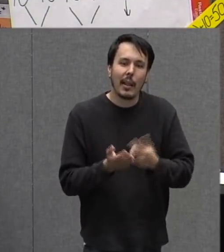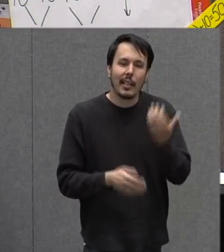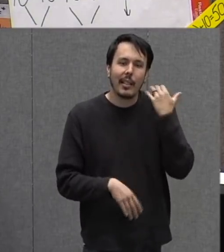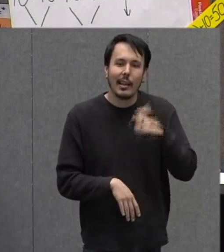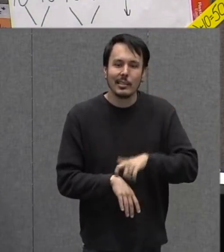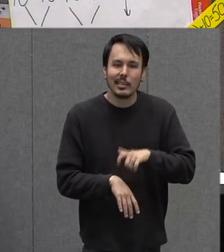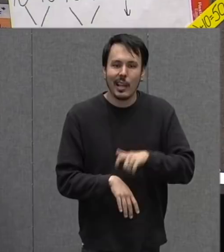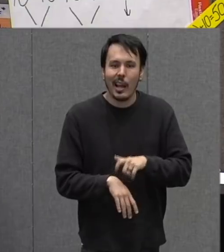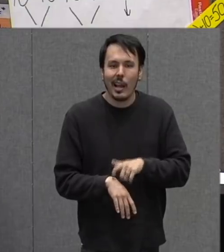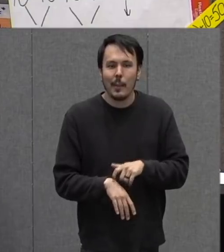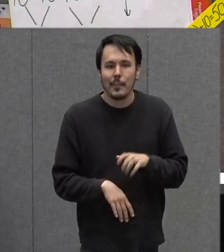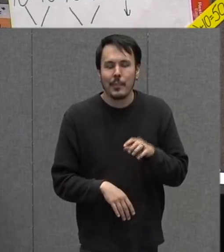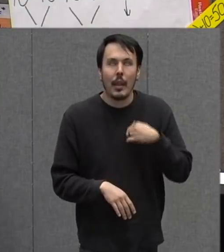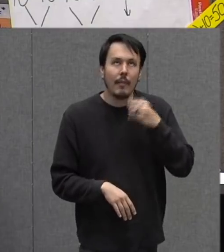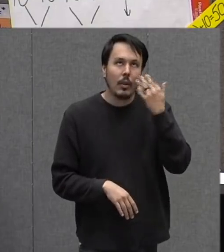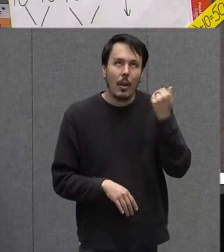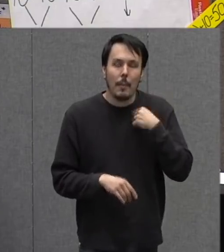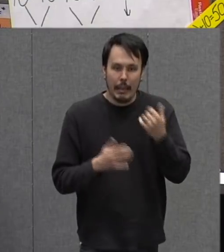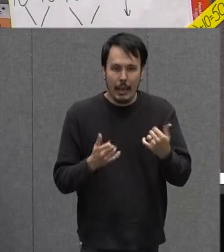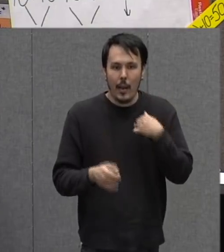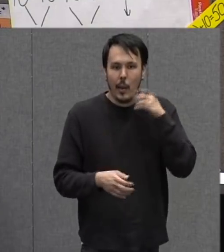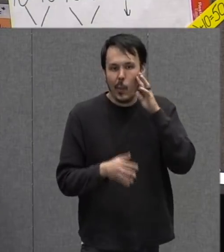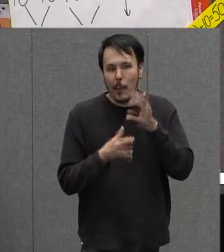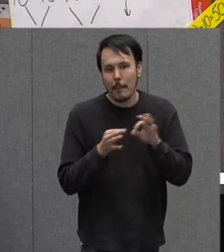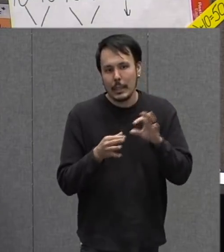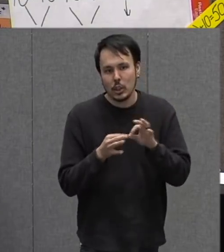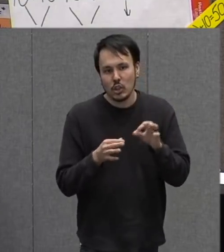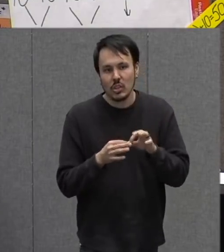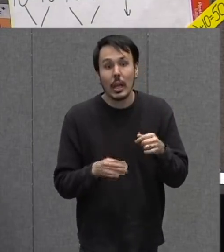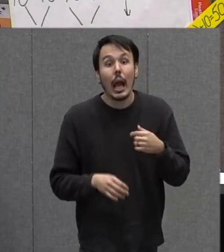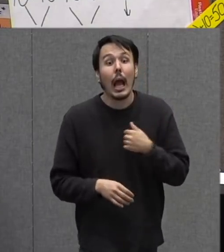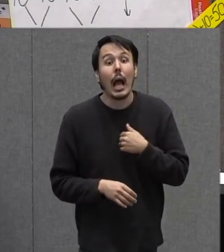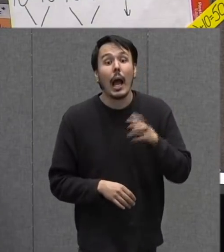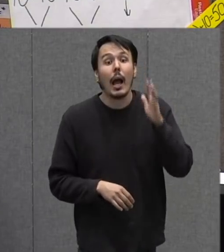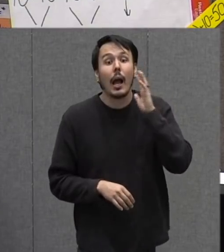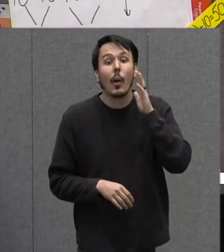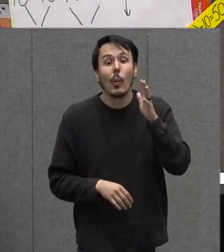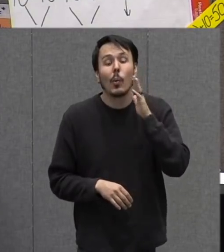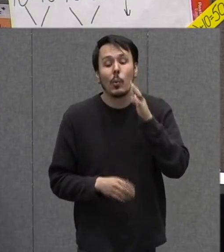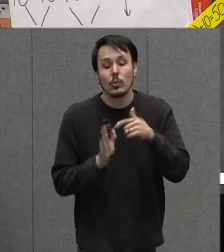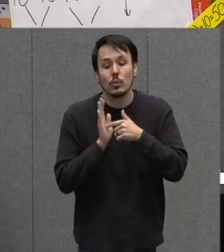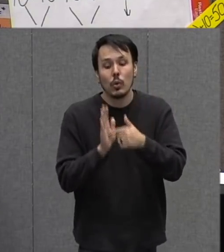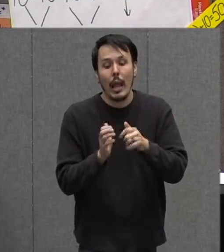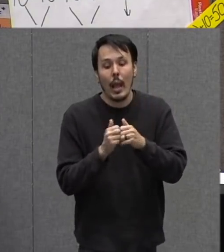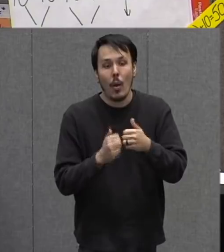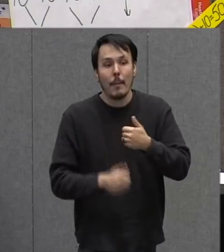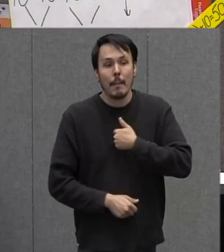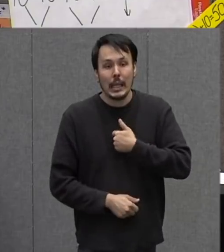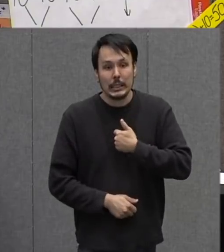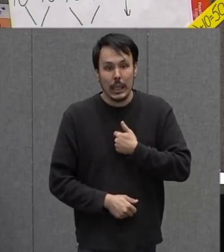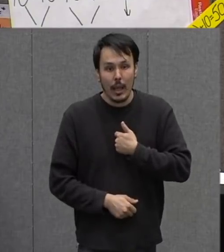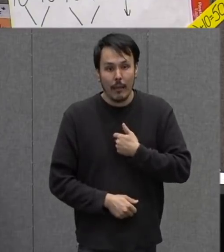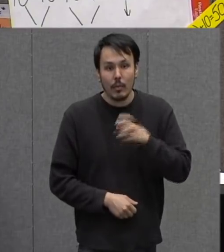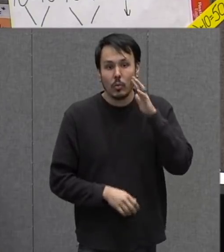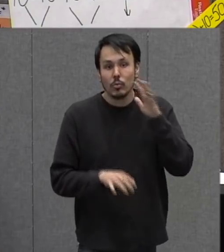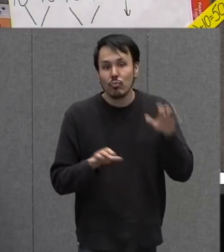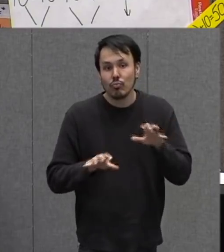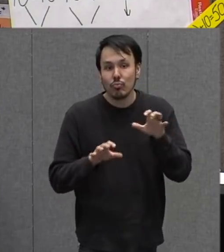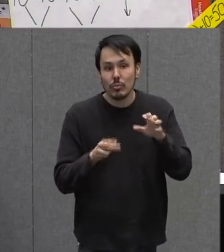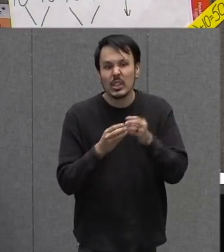forgot this time. I'm solving this with you on ways I would approach it, me as my individual